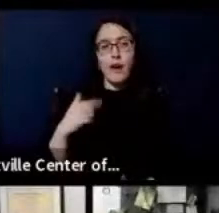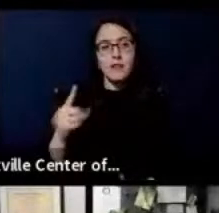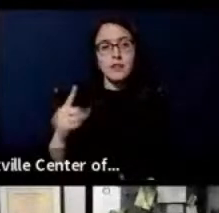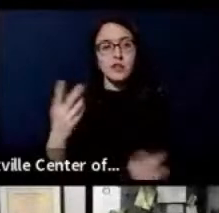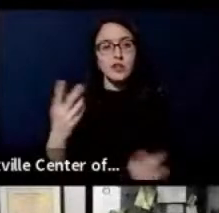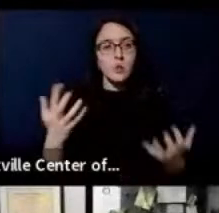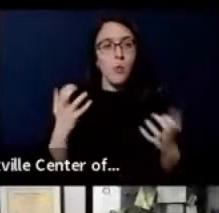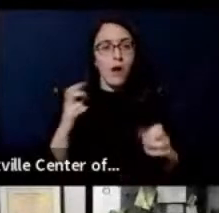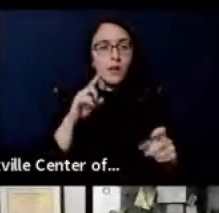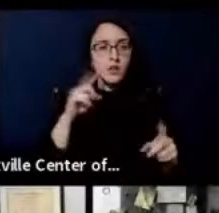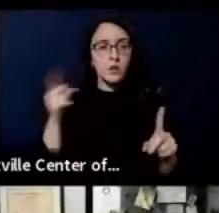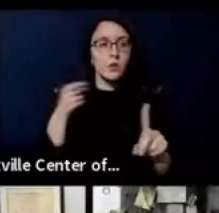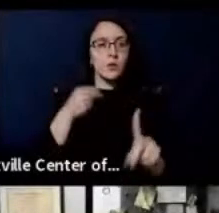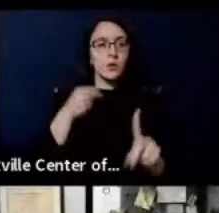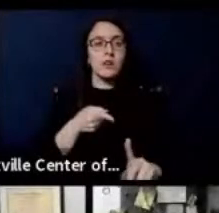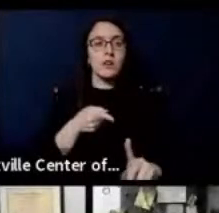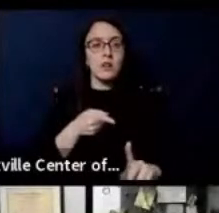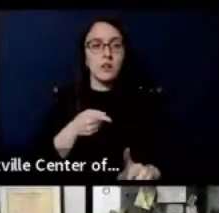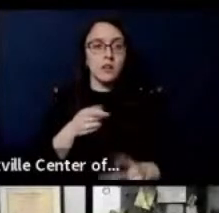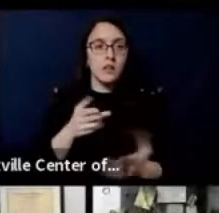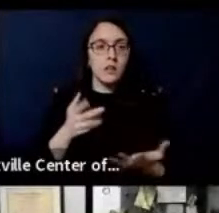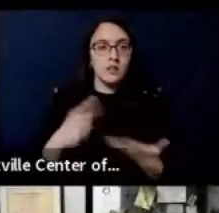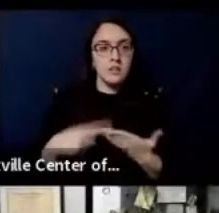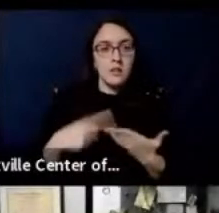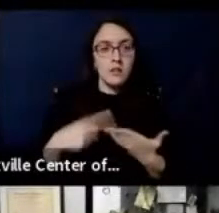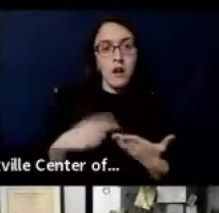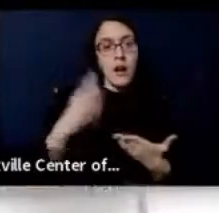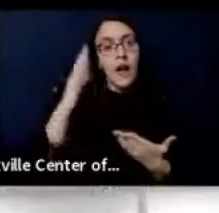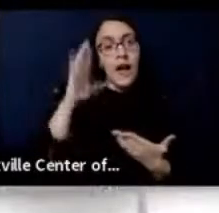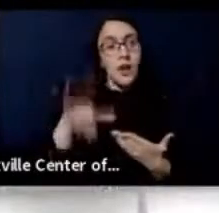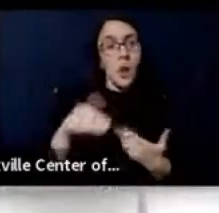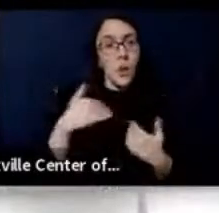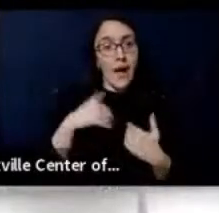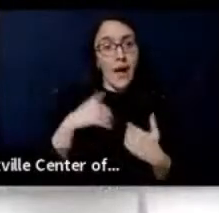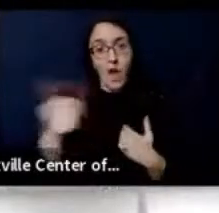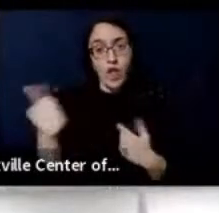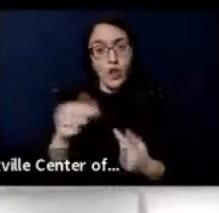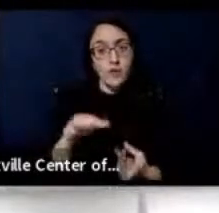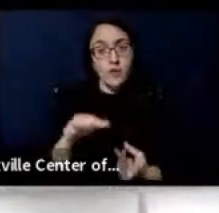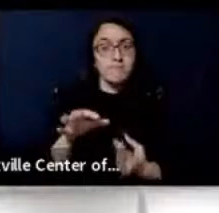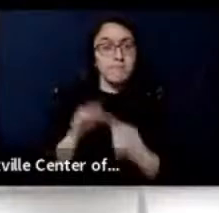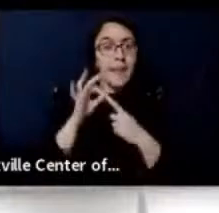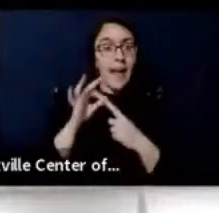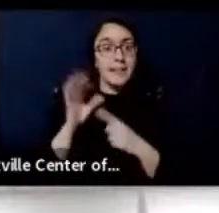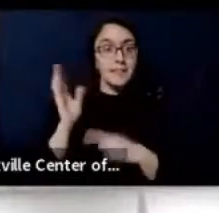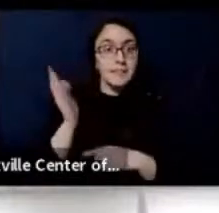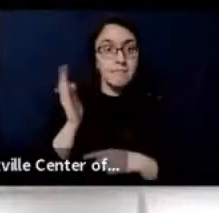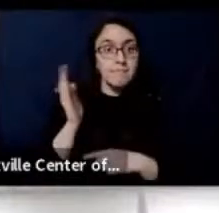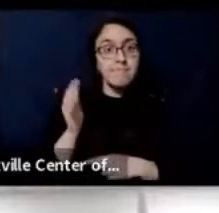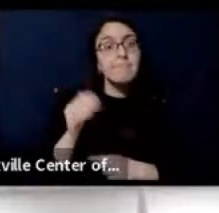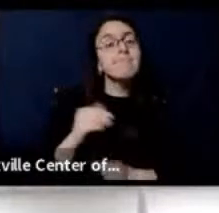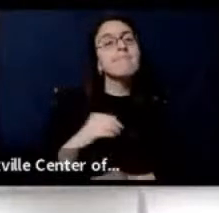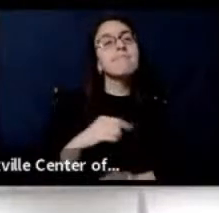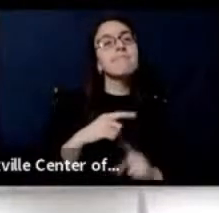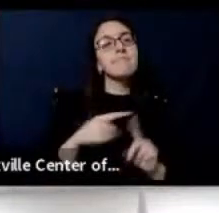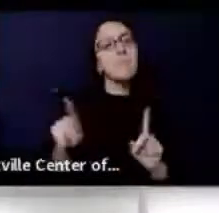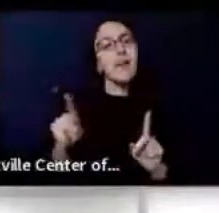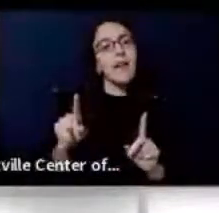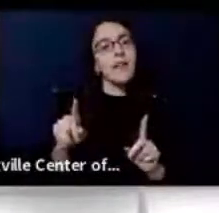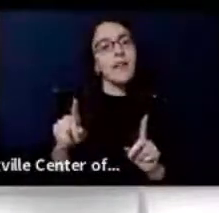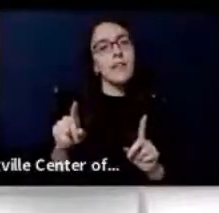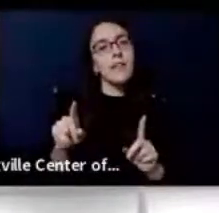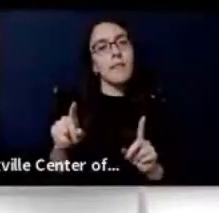full circle, and I know we also have some guests, but I just want to, I'll defer to you. But the thought, I